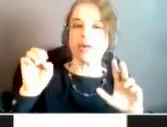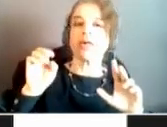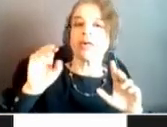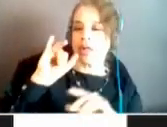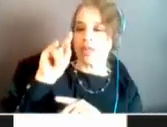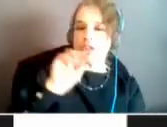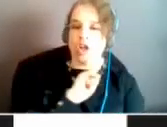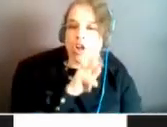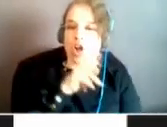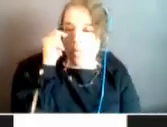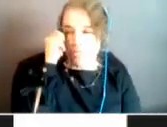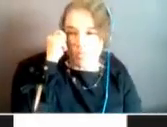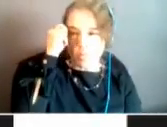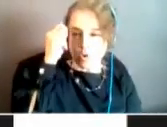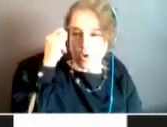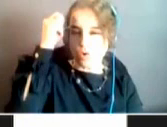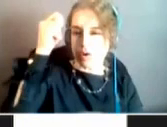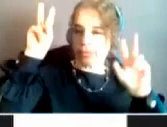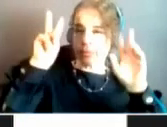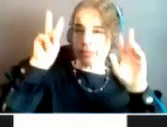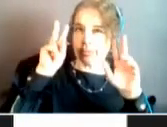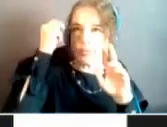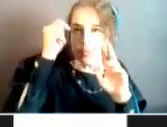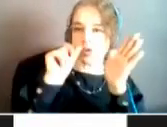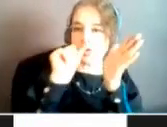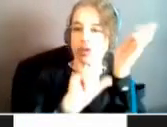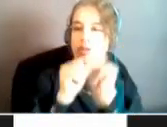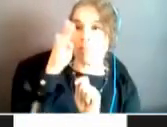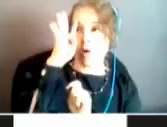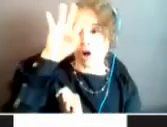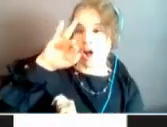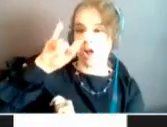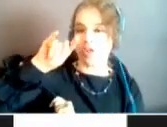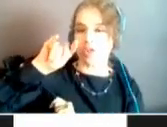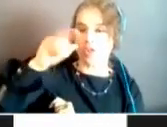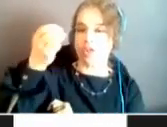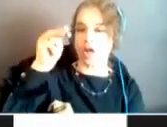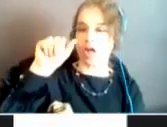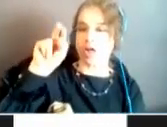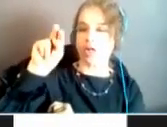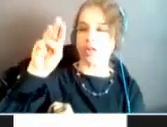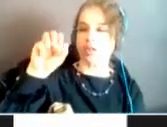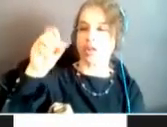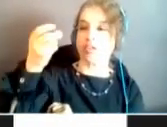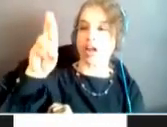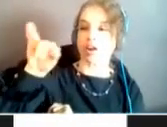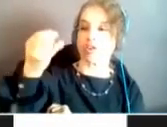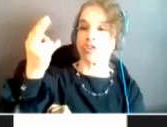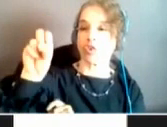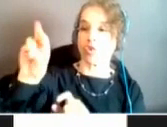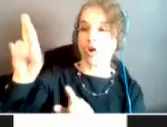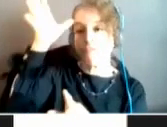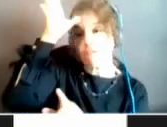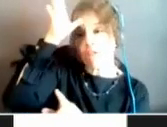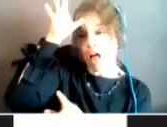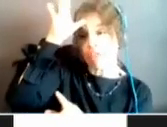interpersonal theory of suicide that was created by Dr. Thomas Joyner. Dr. Joyner's father